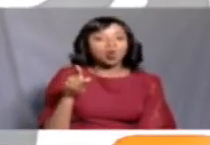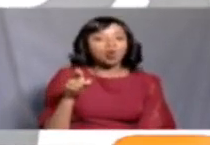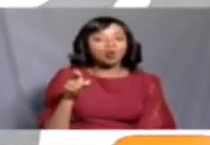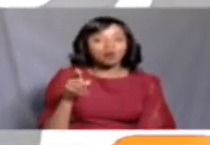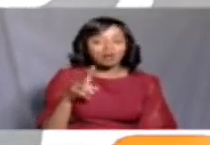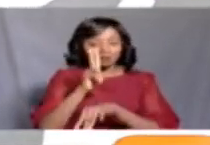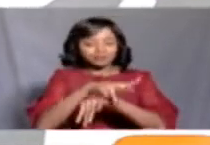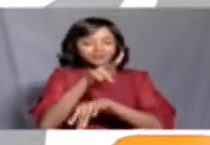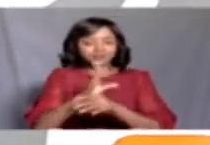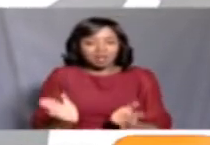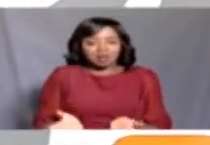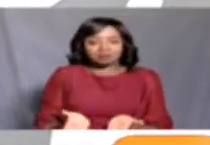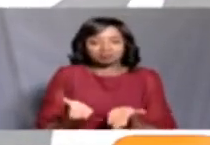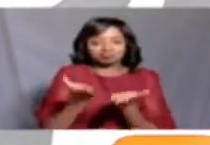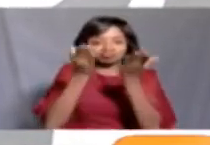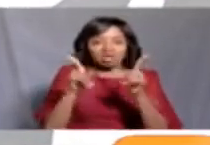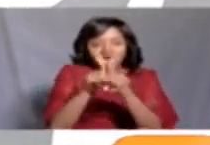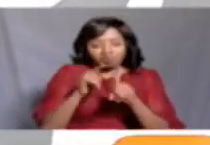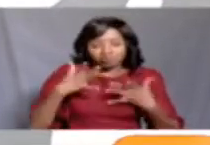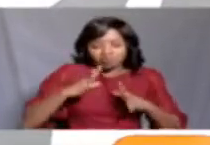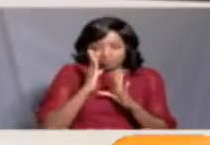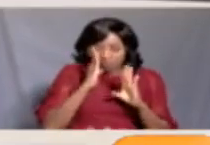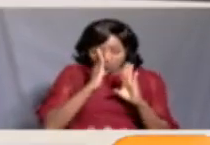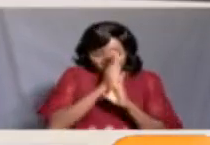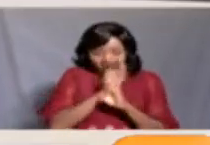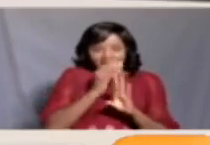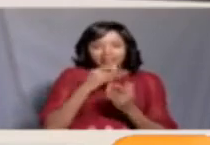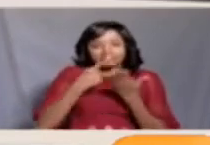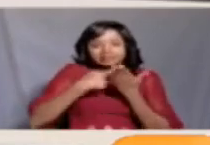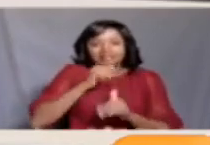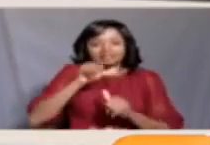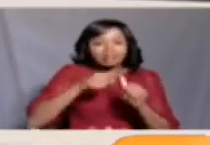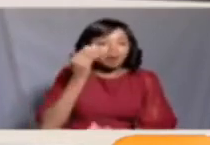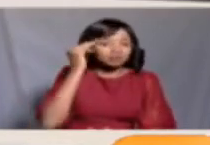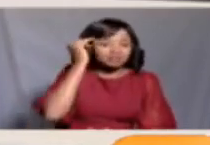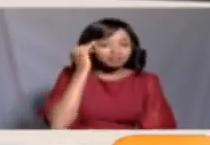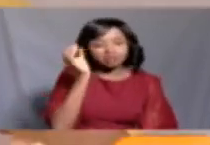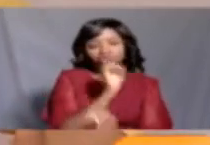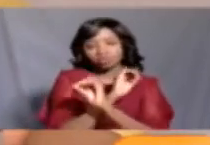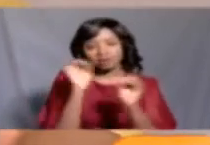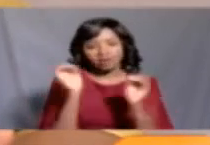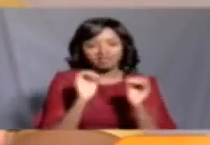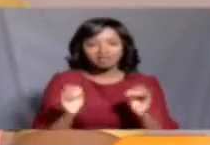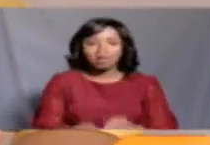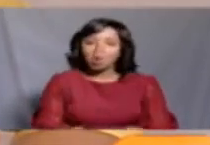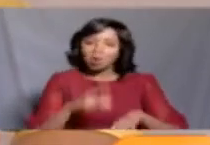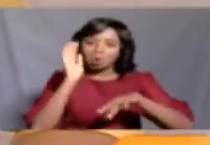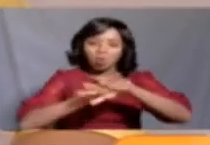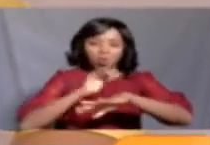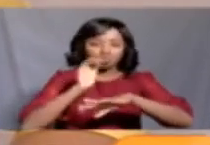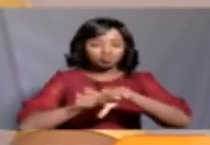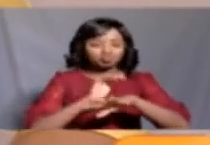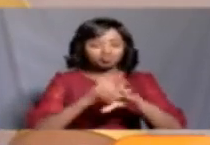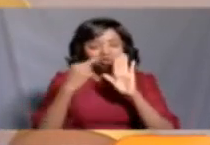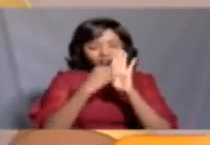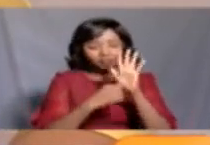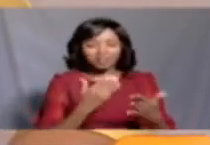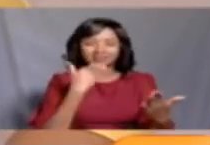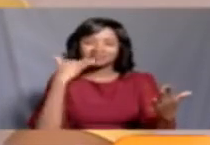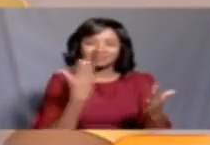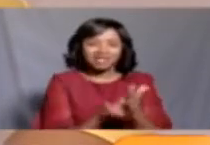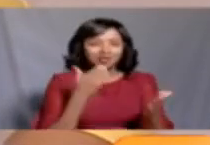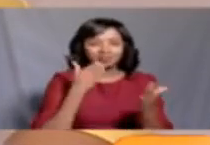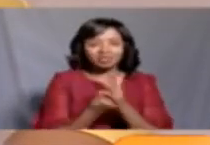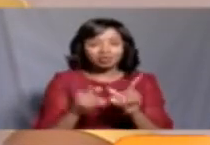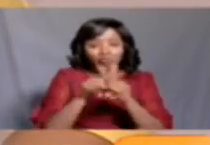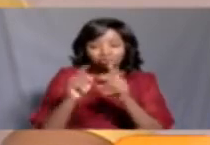stigma, as well as people hiding and not talking about mental health issues in the country. Great point, and a great way to leave it. Thank you so much, Dr. Githua, and